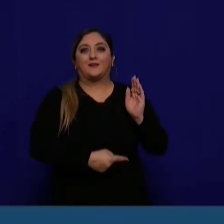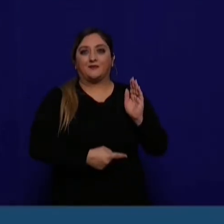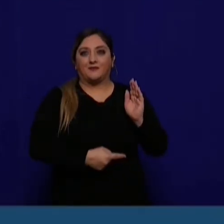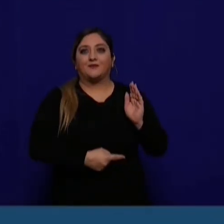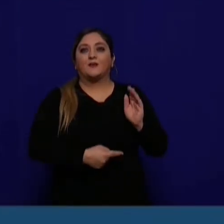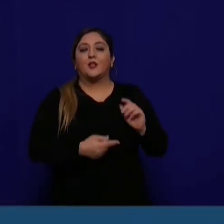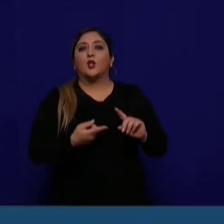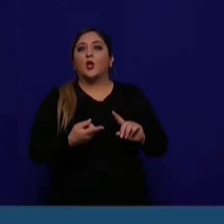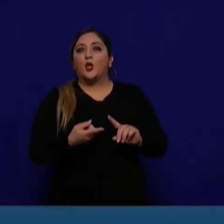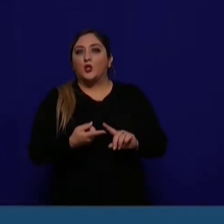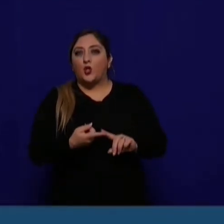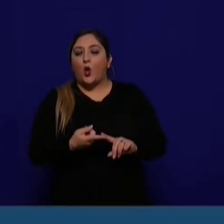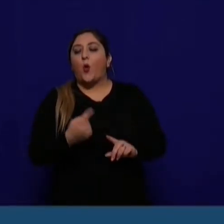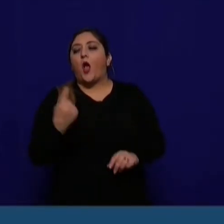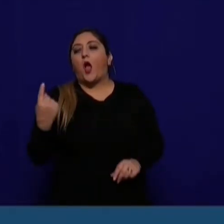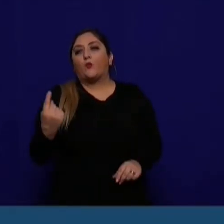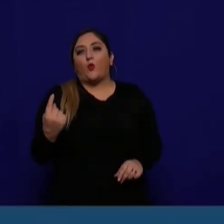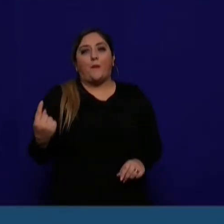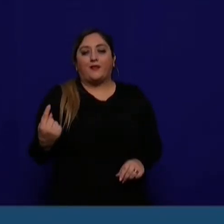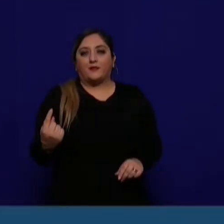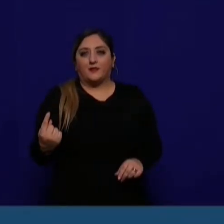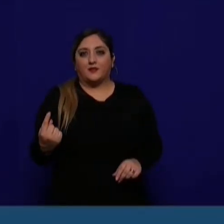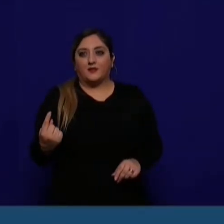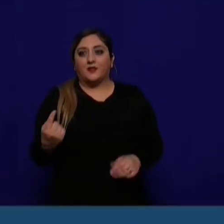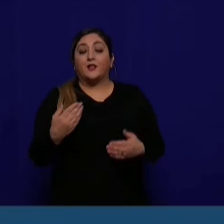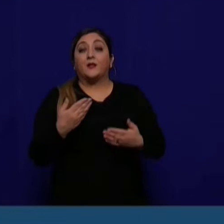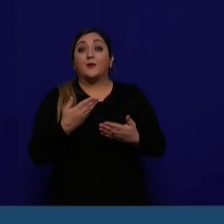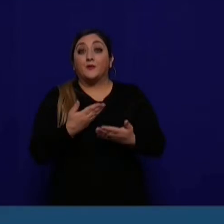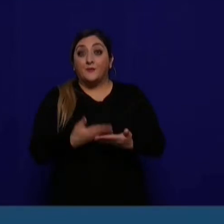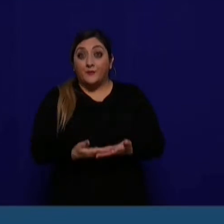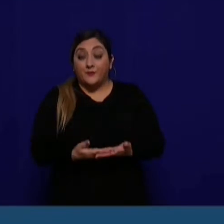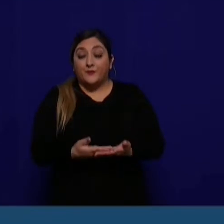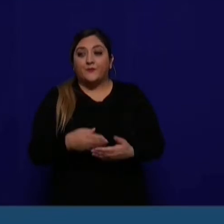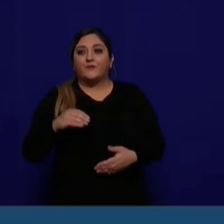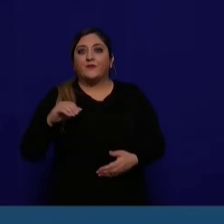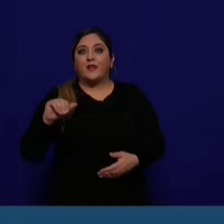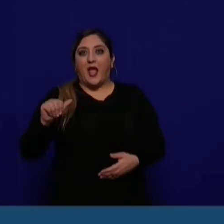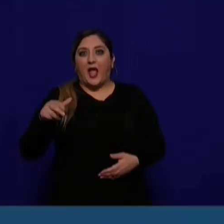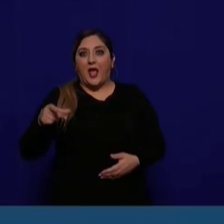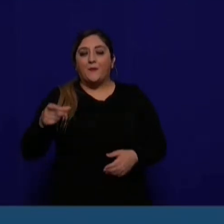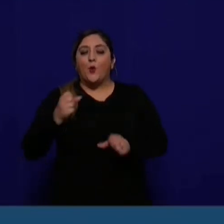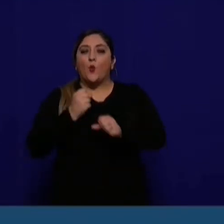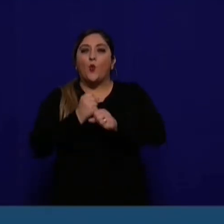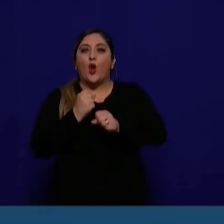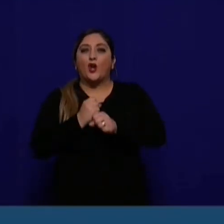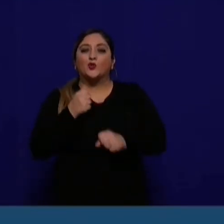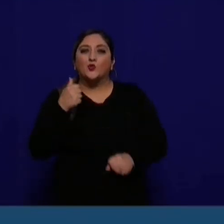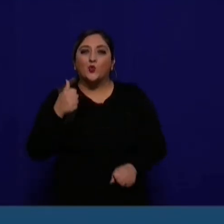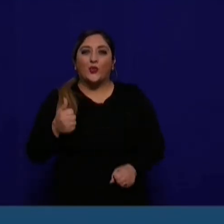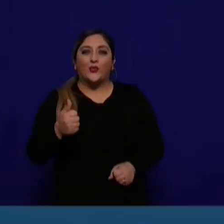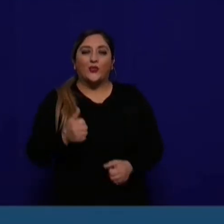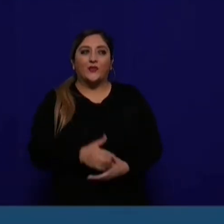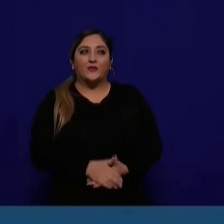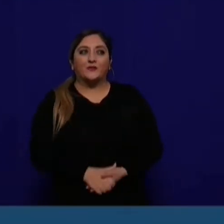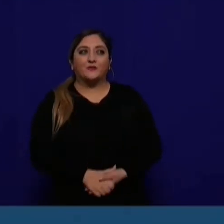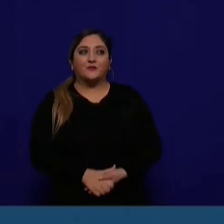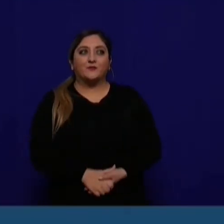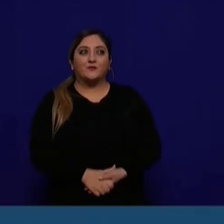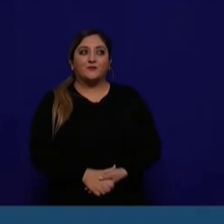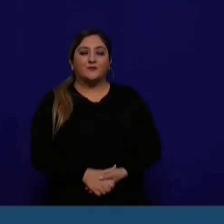through the App Store so that your contact tracing app will be now functional in this manner as well.